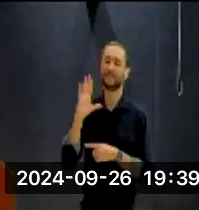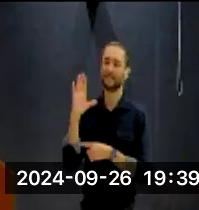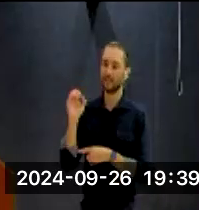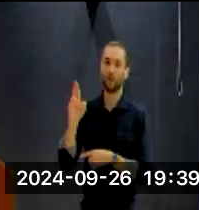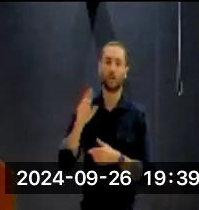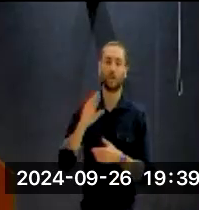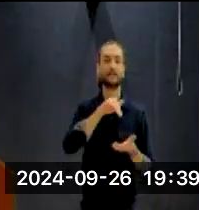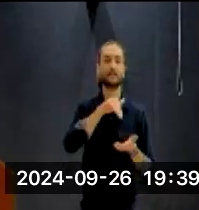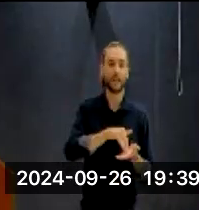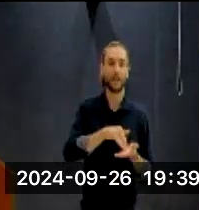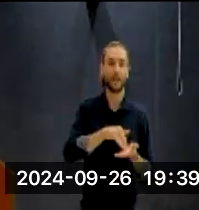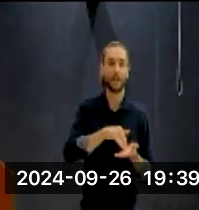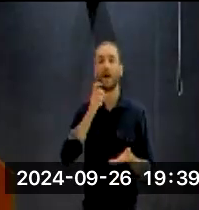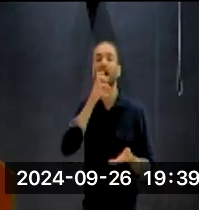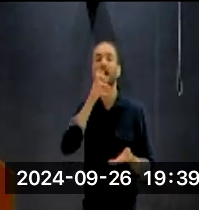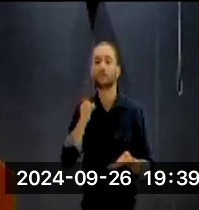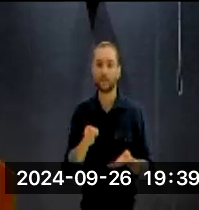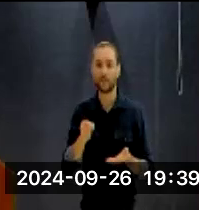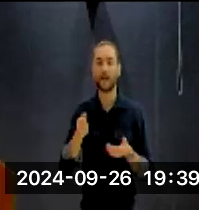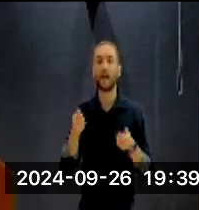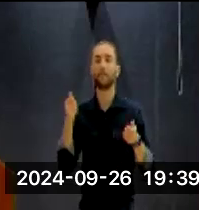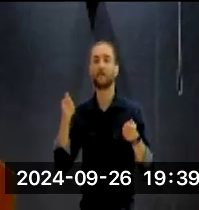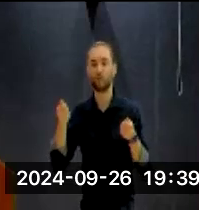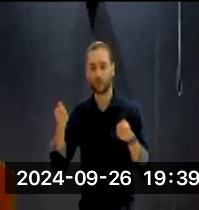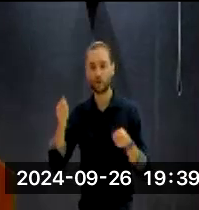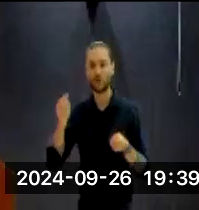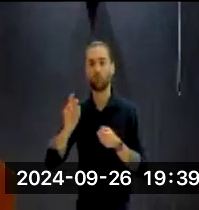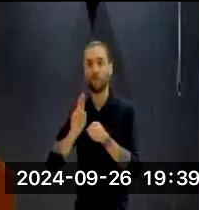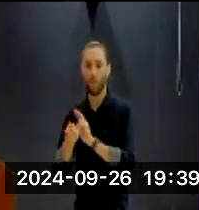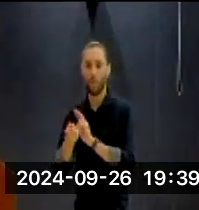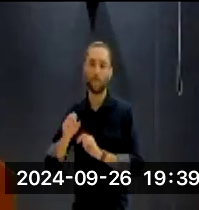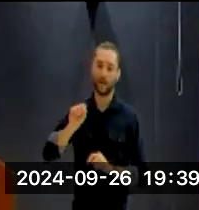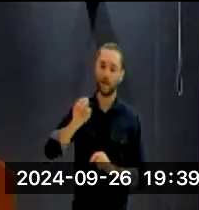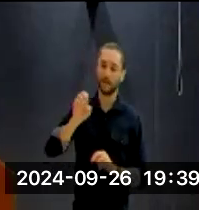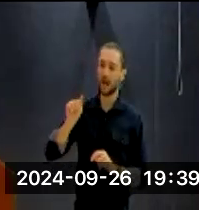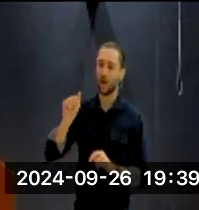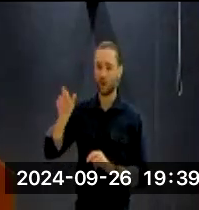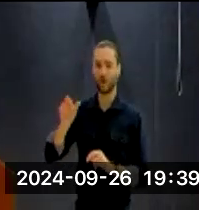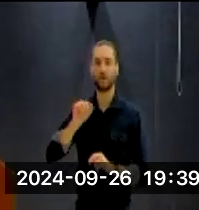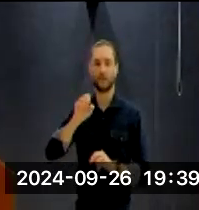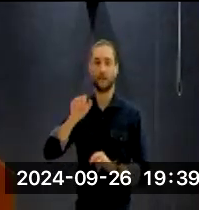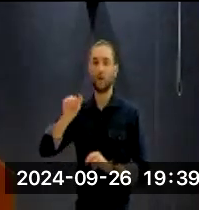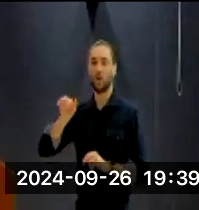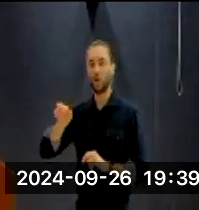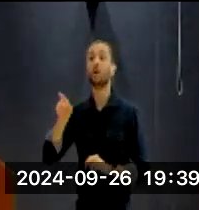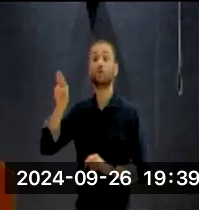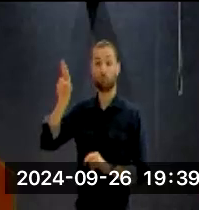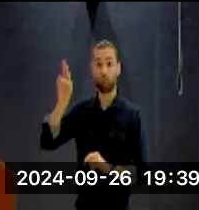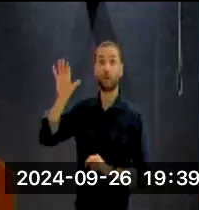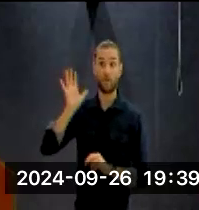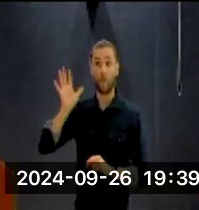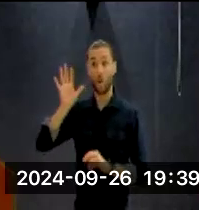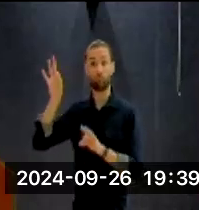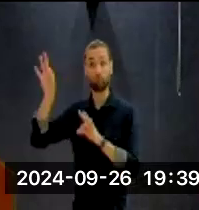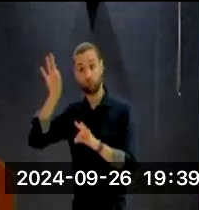Administration Reform. Rick kind of put it in a general form, but there is so much information and so much